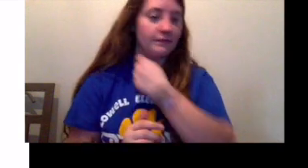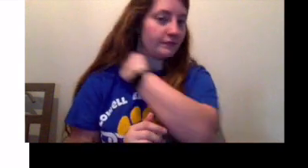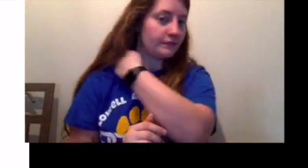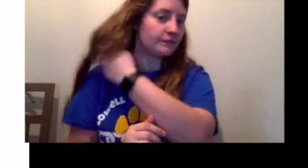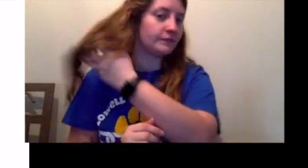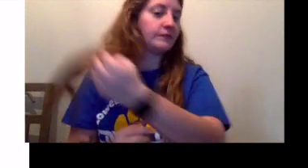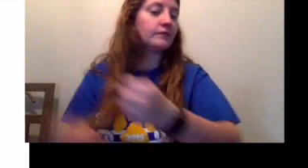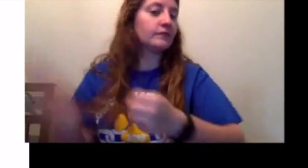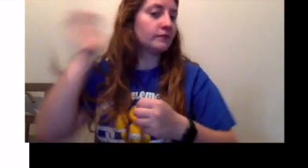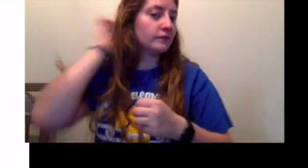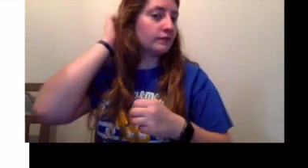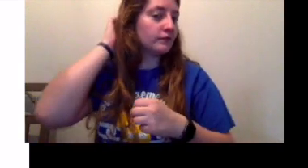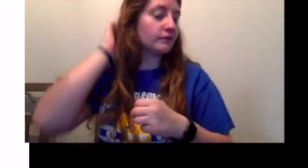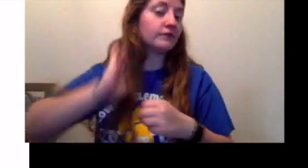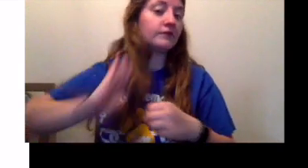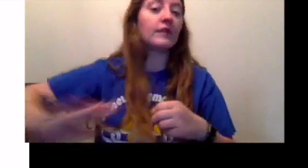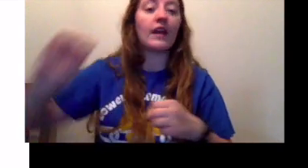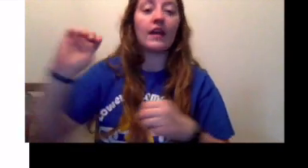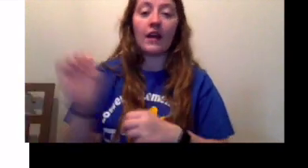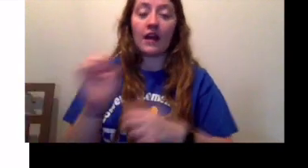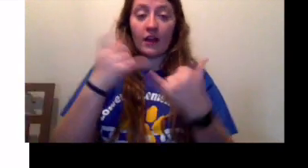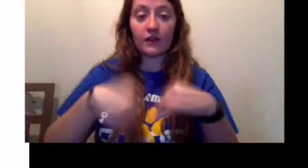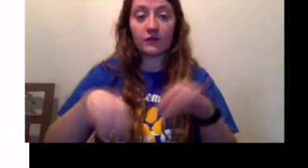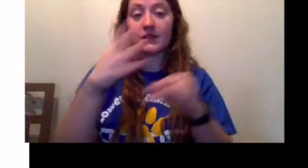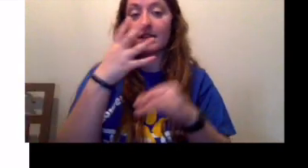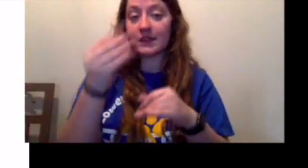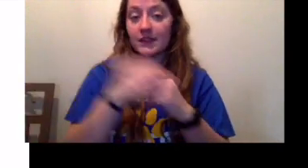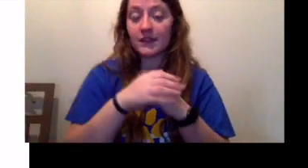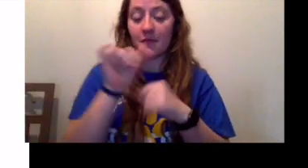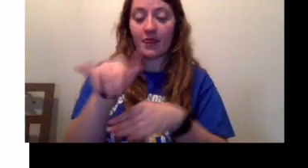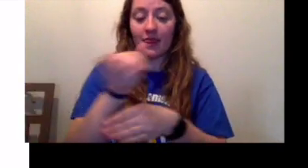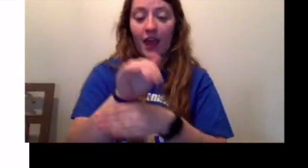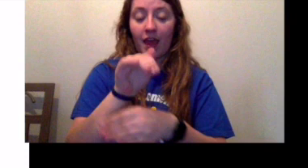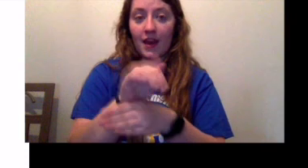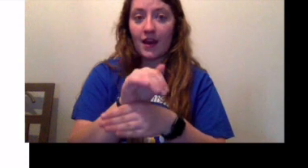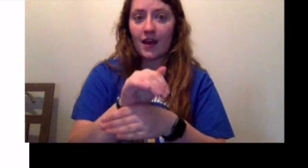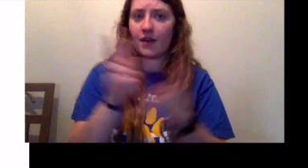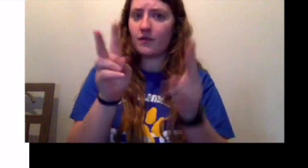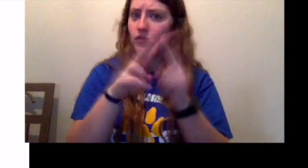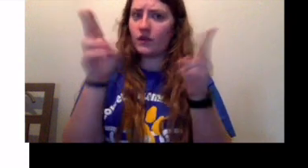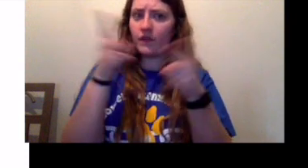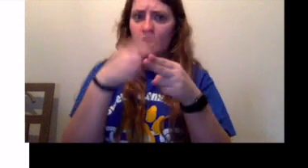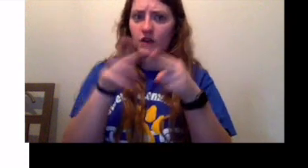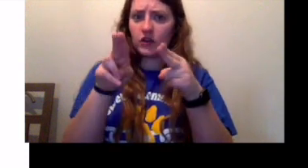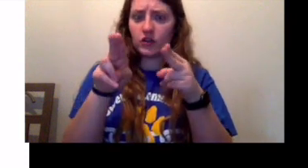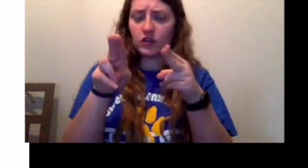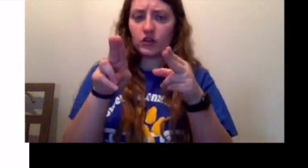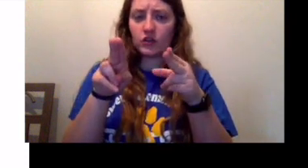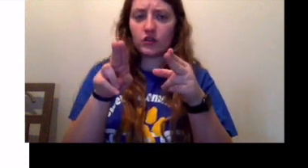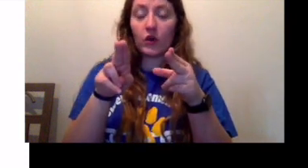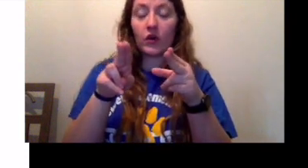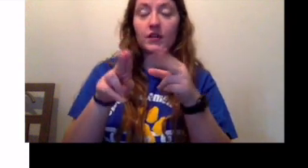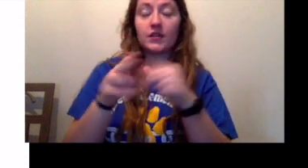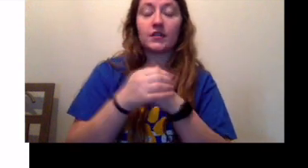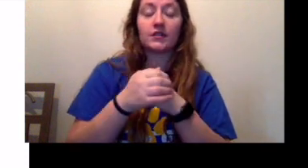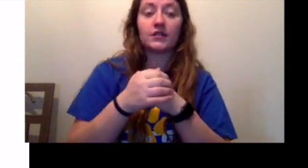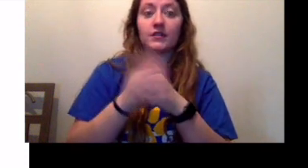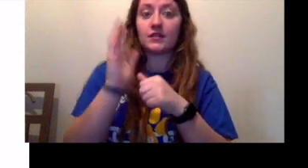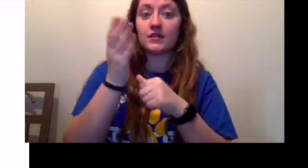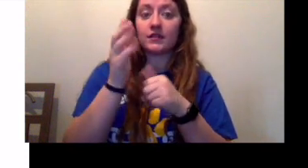Ellen was still asleep. The night before, so shortened by the soldiers in the Copenhagen apartment, seemed long